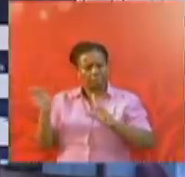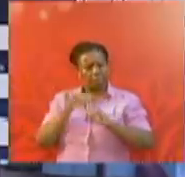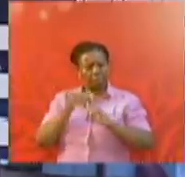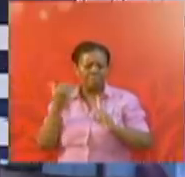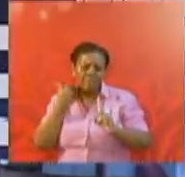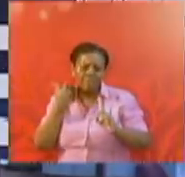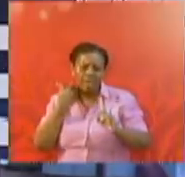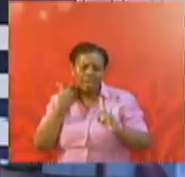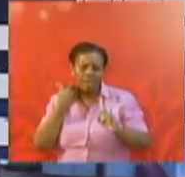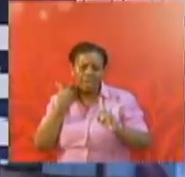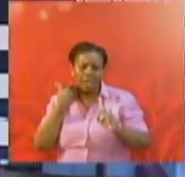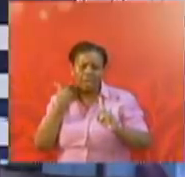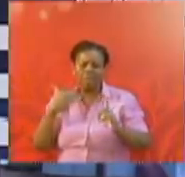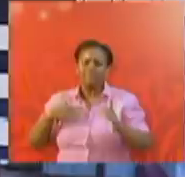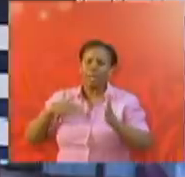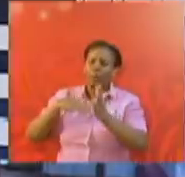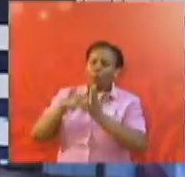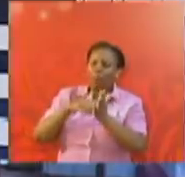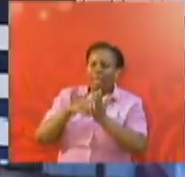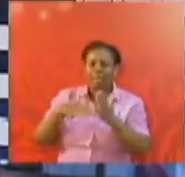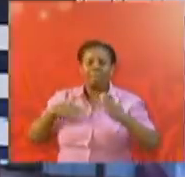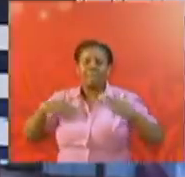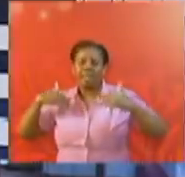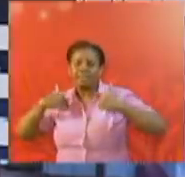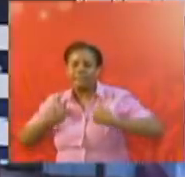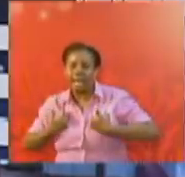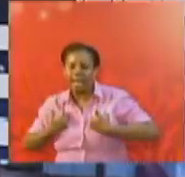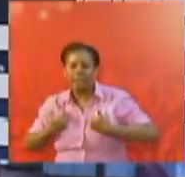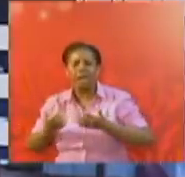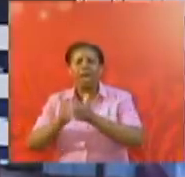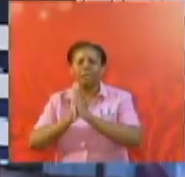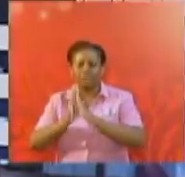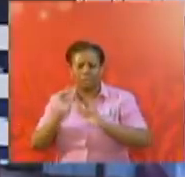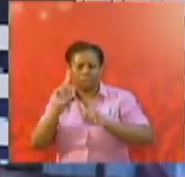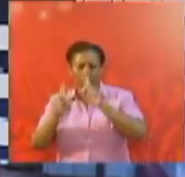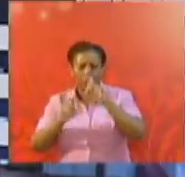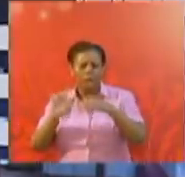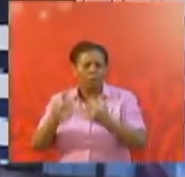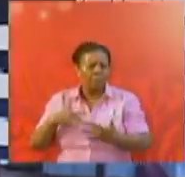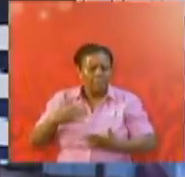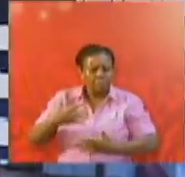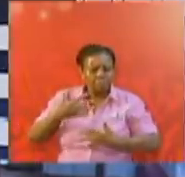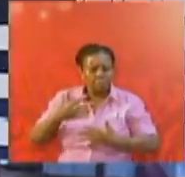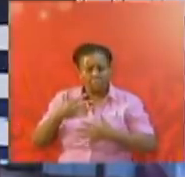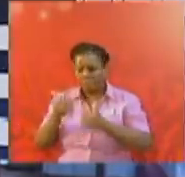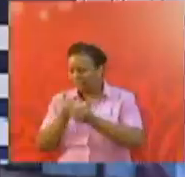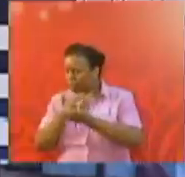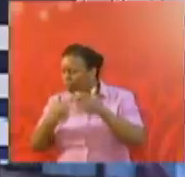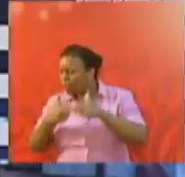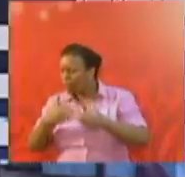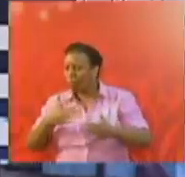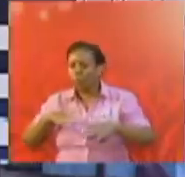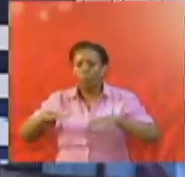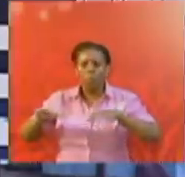tired. They're asking about how you're breathing. Are you having difficulty breathing? Are you having difficulty breathing when you walk around the house? Some people get it so